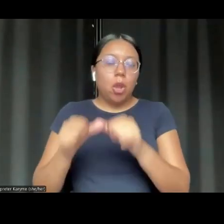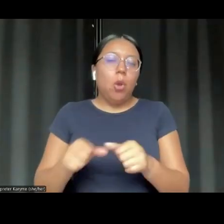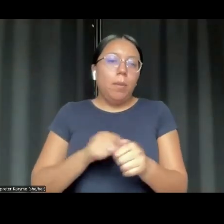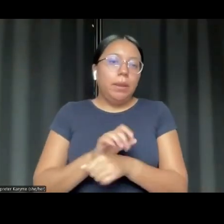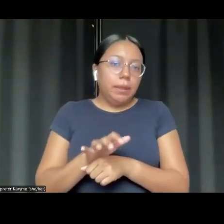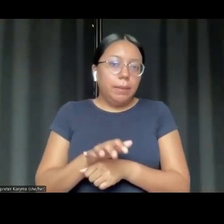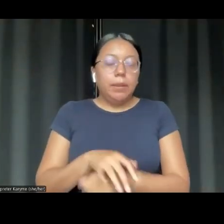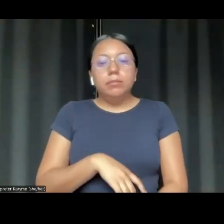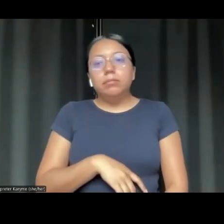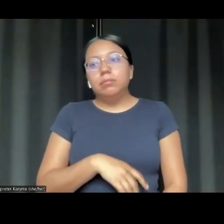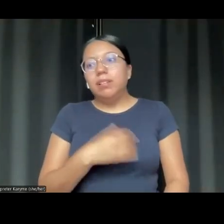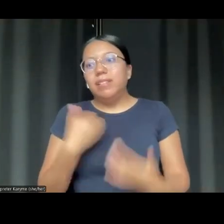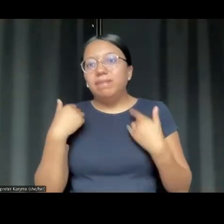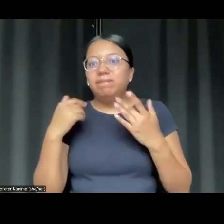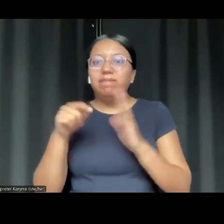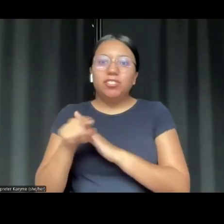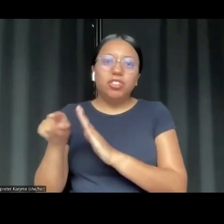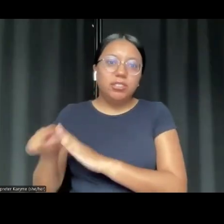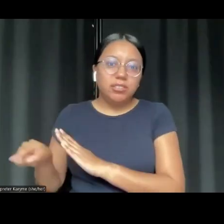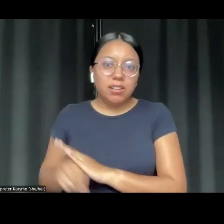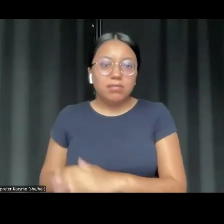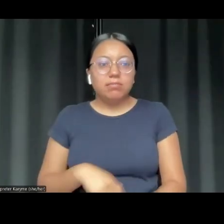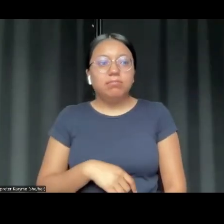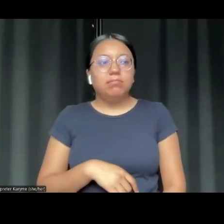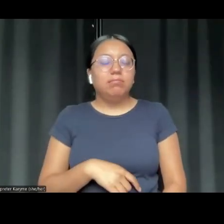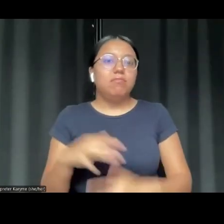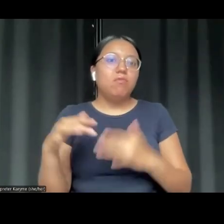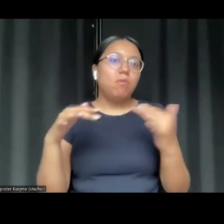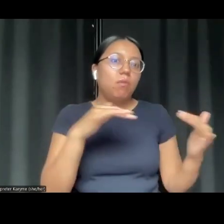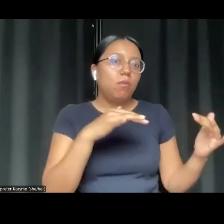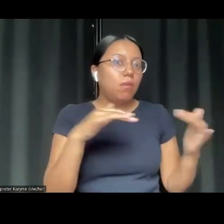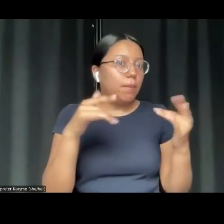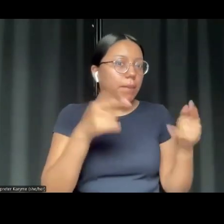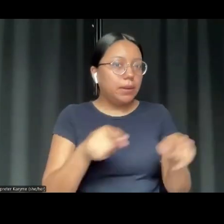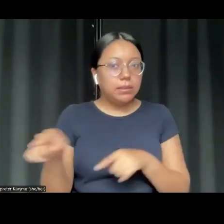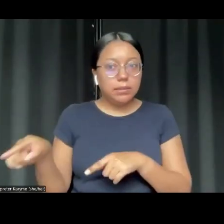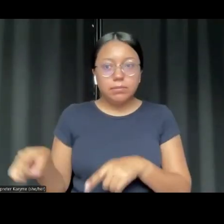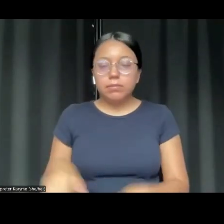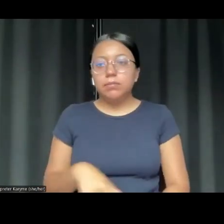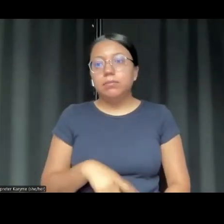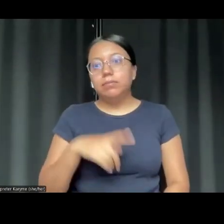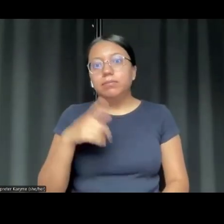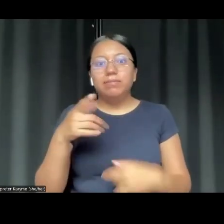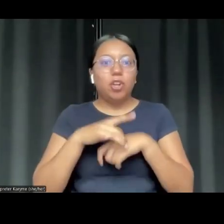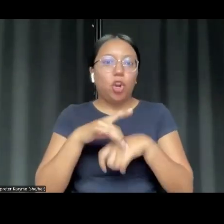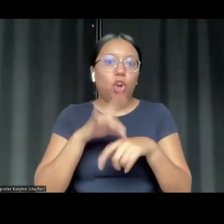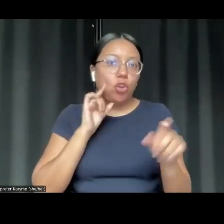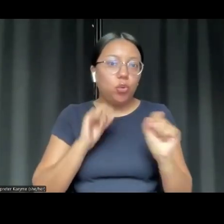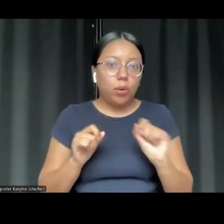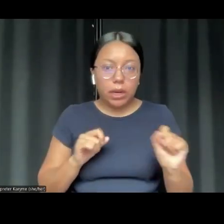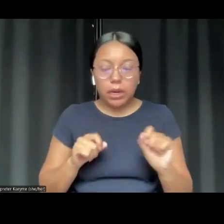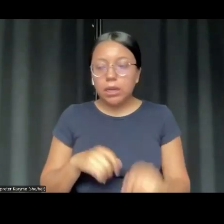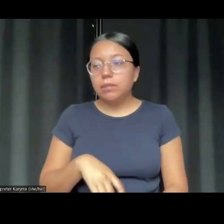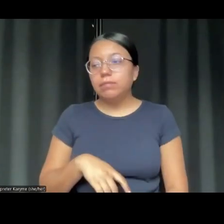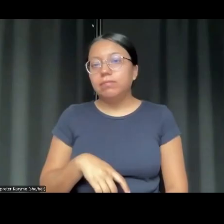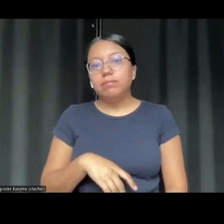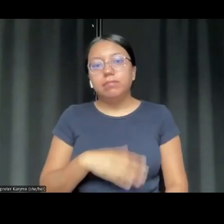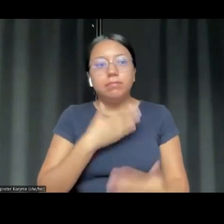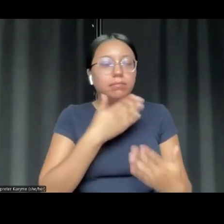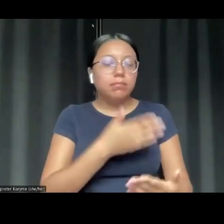genocides, wars, earthquakes, thinking of Sudan,